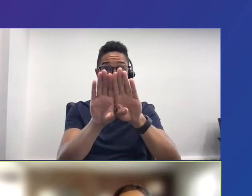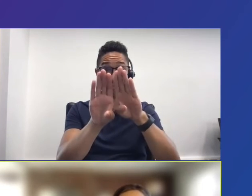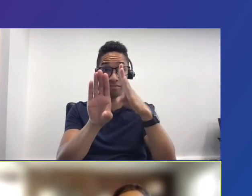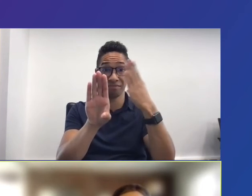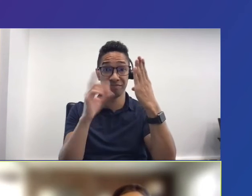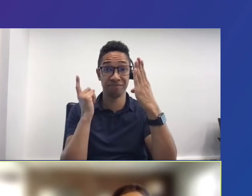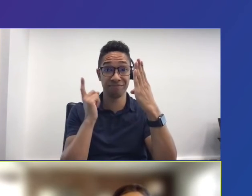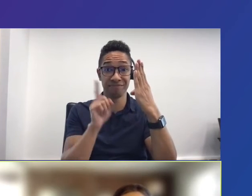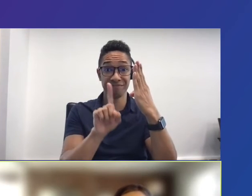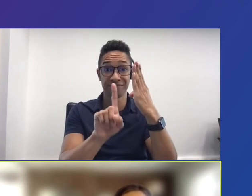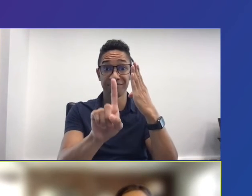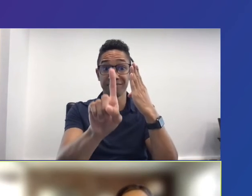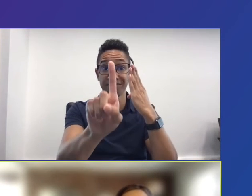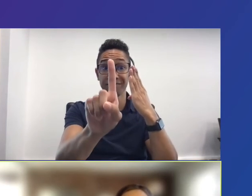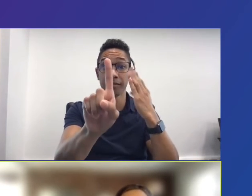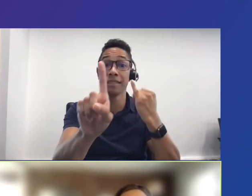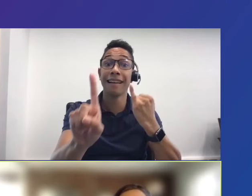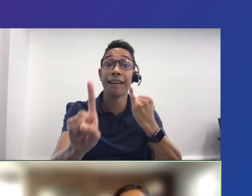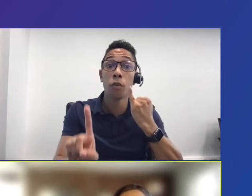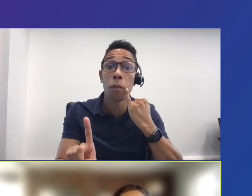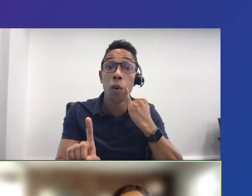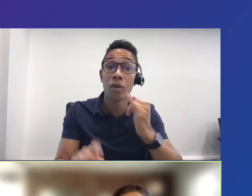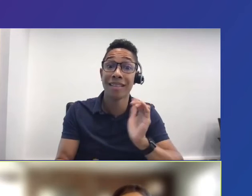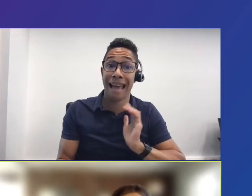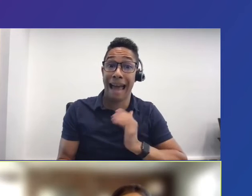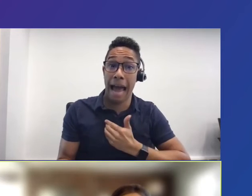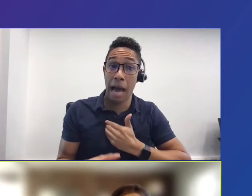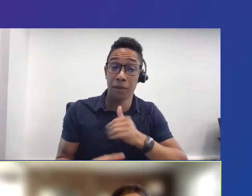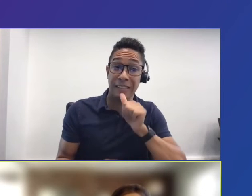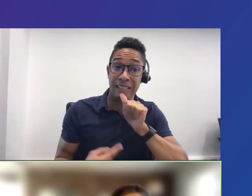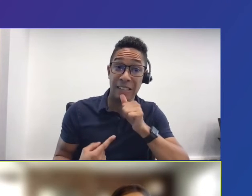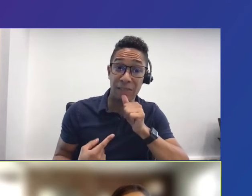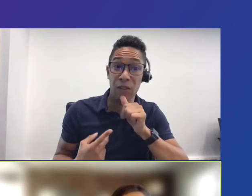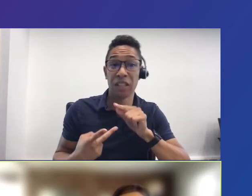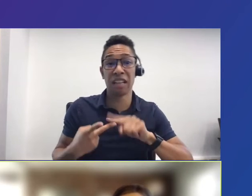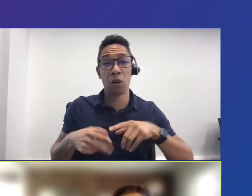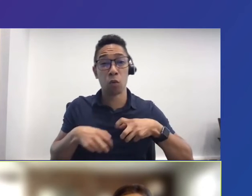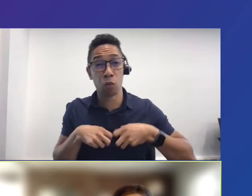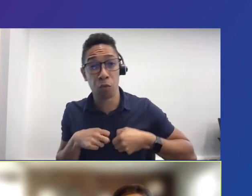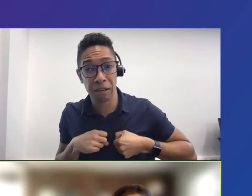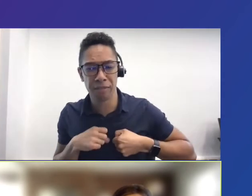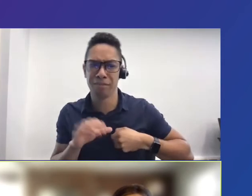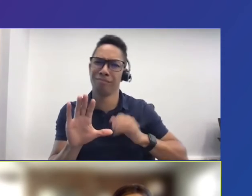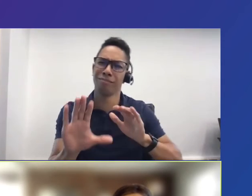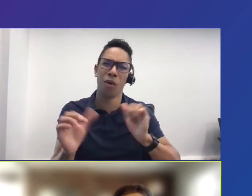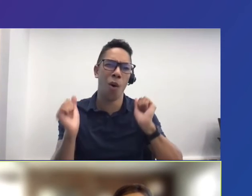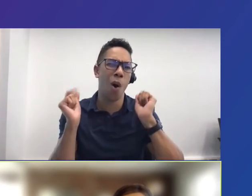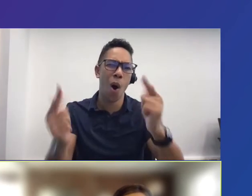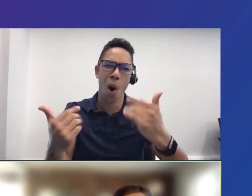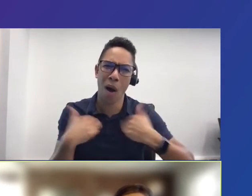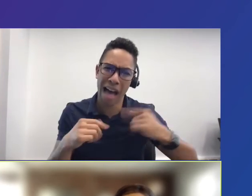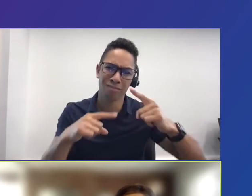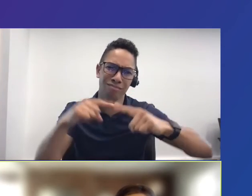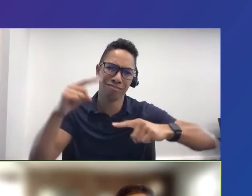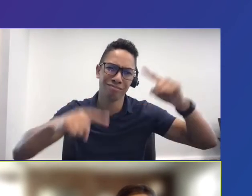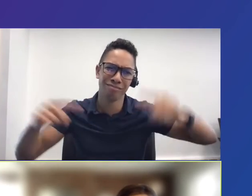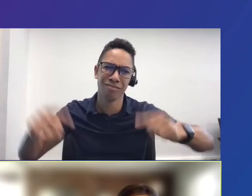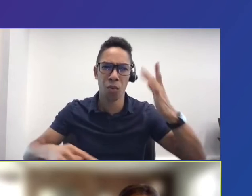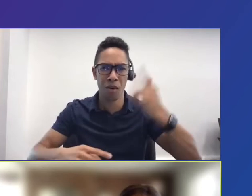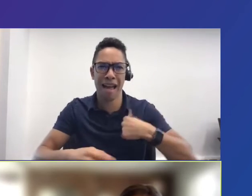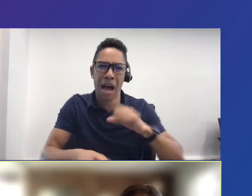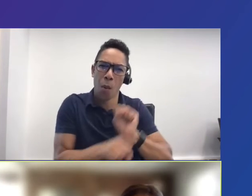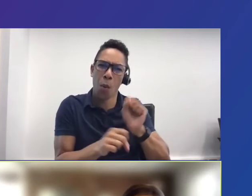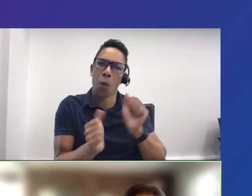our suffering and our grief, which we all had, because I worked with dancers